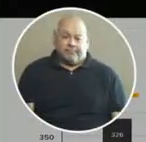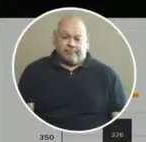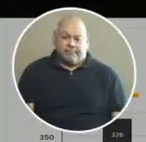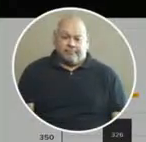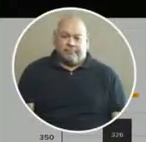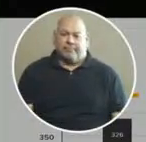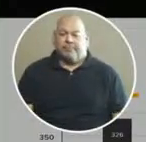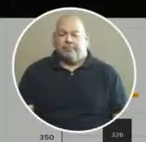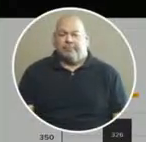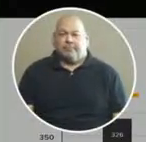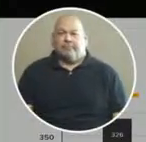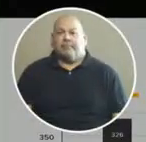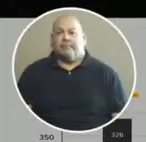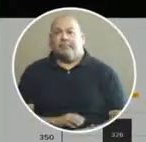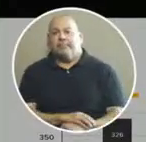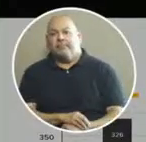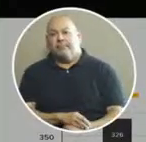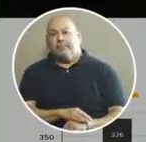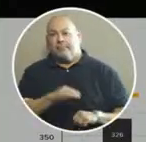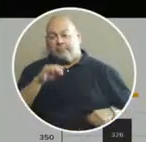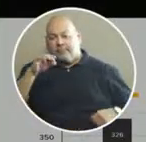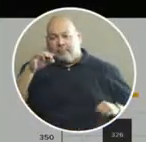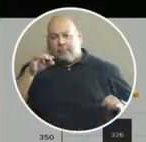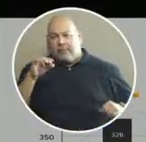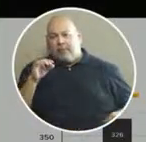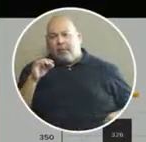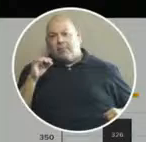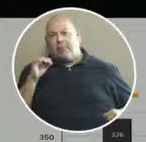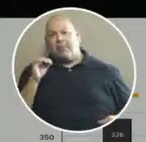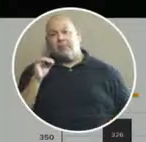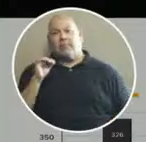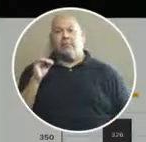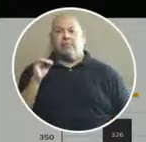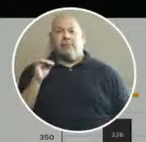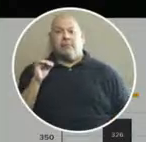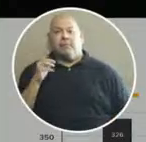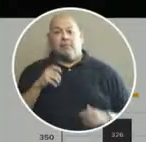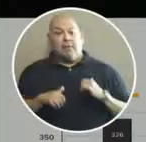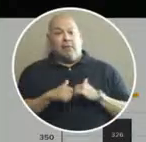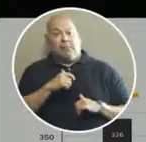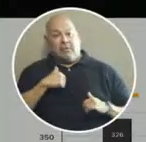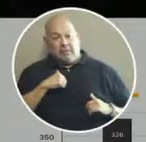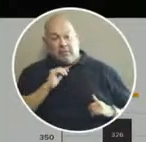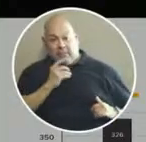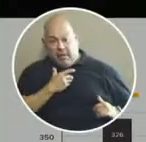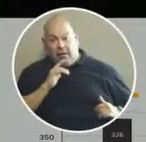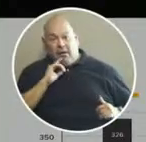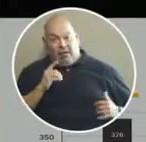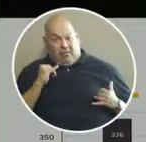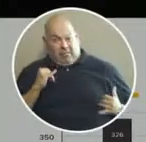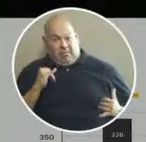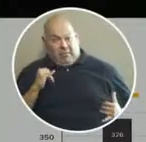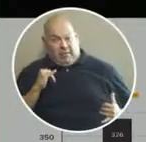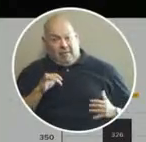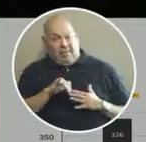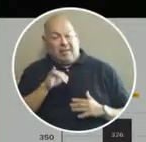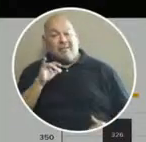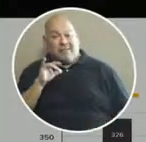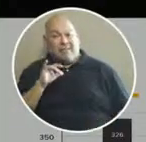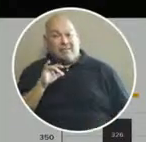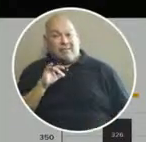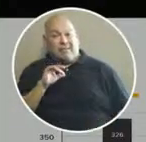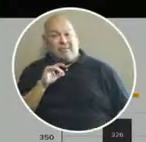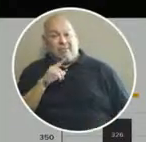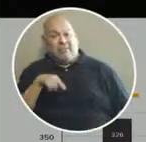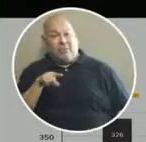As mentioned before, the areas that we have been focusing much of our efforts at the present time is on